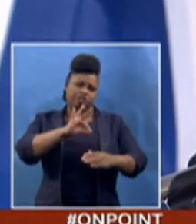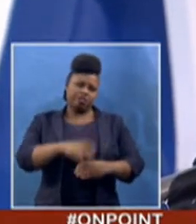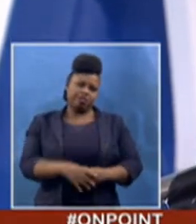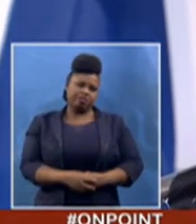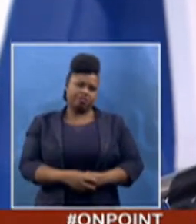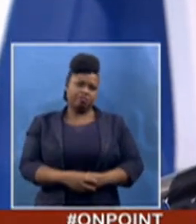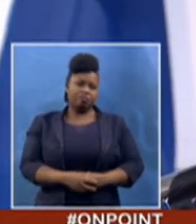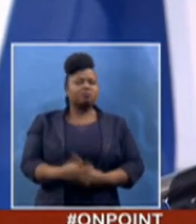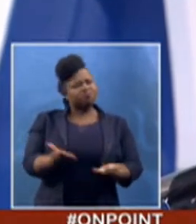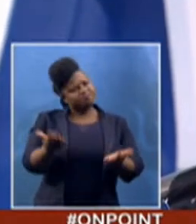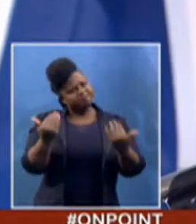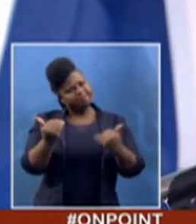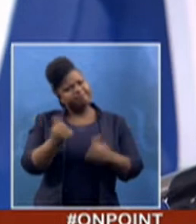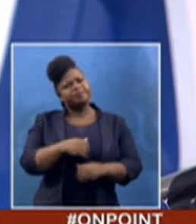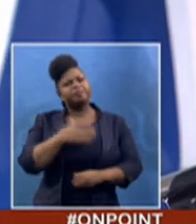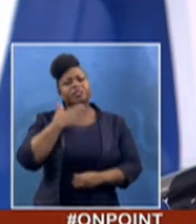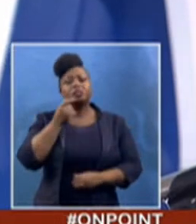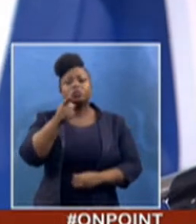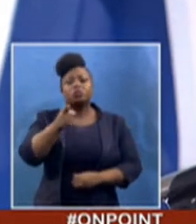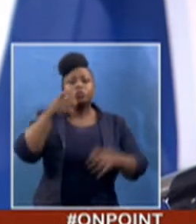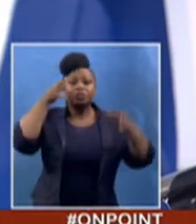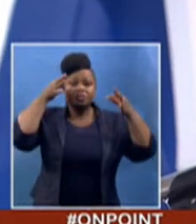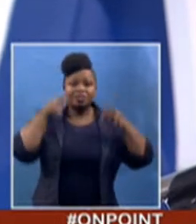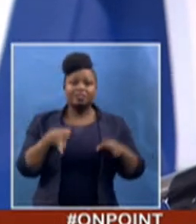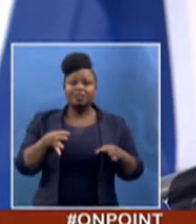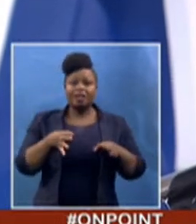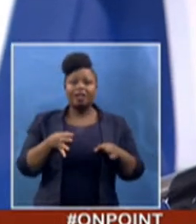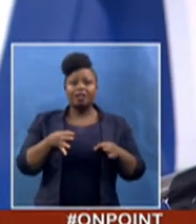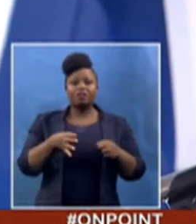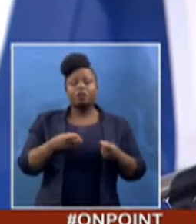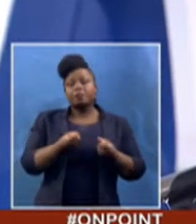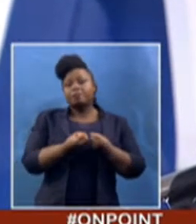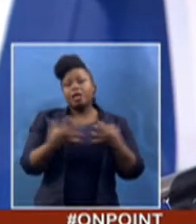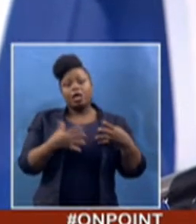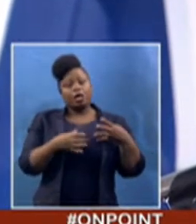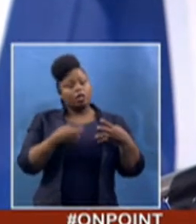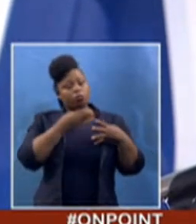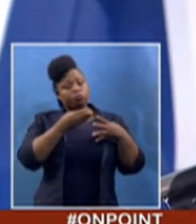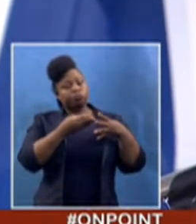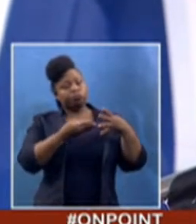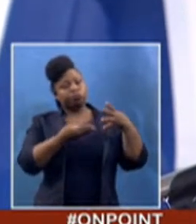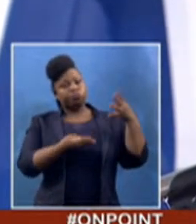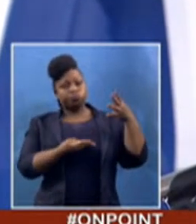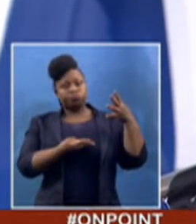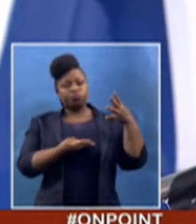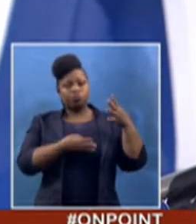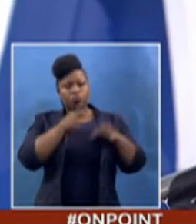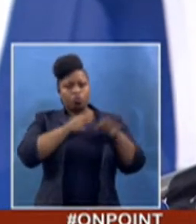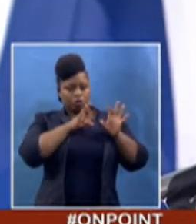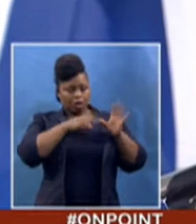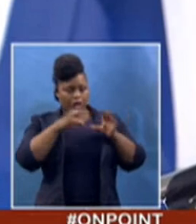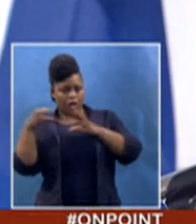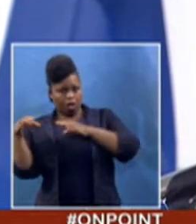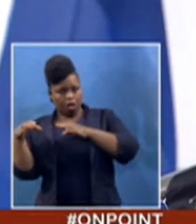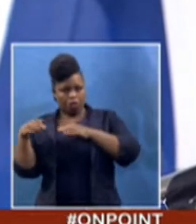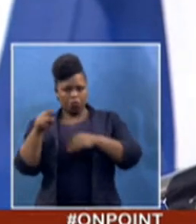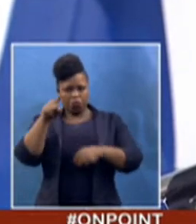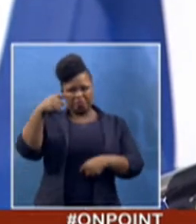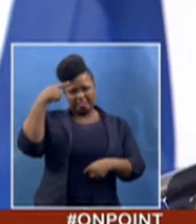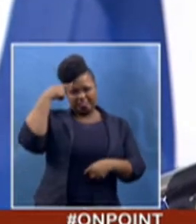decide who amongst the many candidates has the ability and